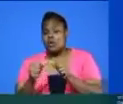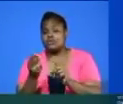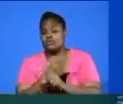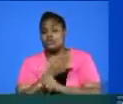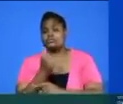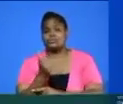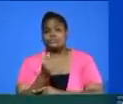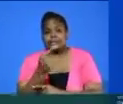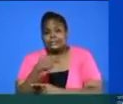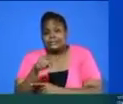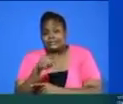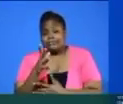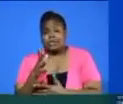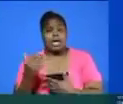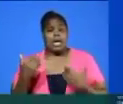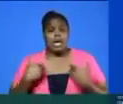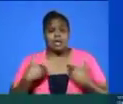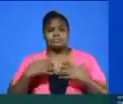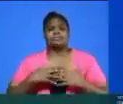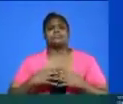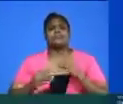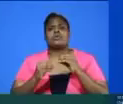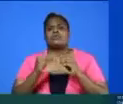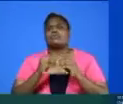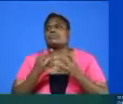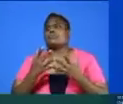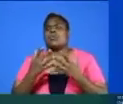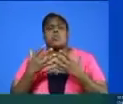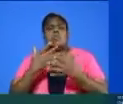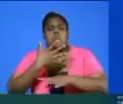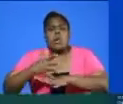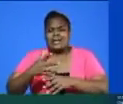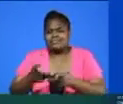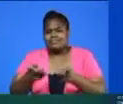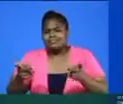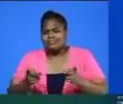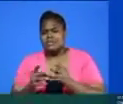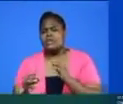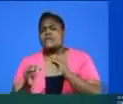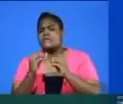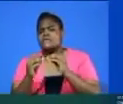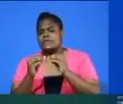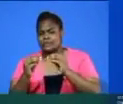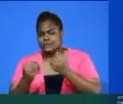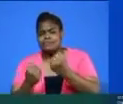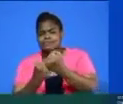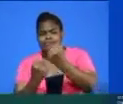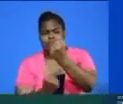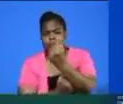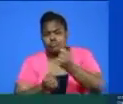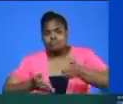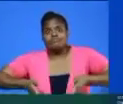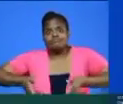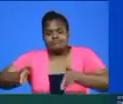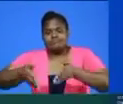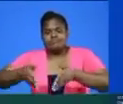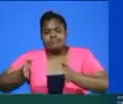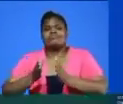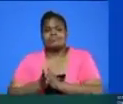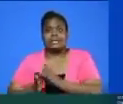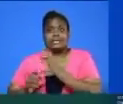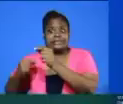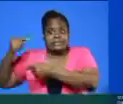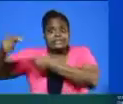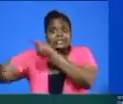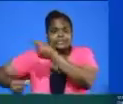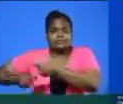"They that shall be of thee shall build the old waste places. They shall restore the paths and the foundations of many generations. They